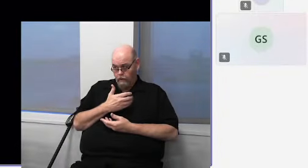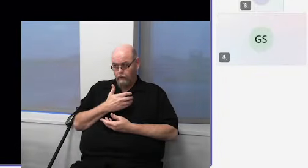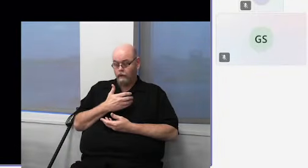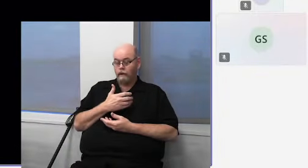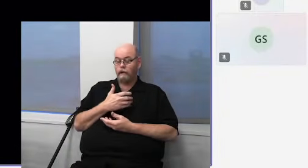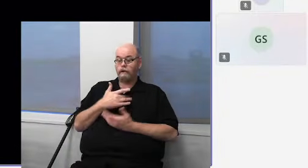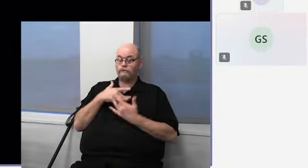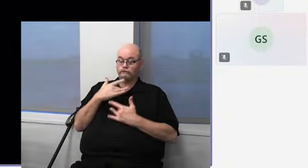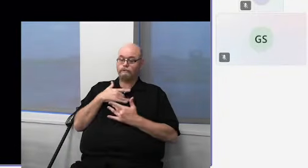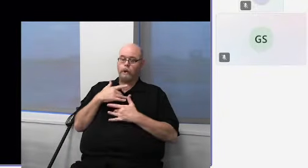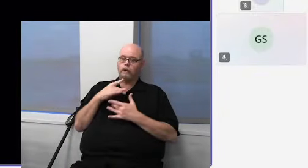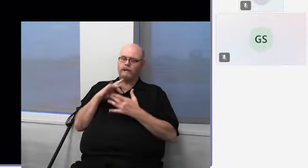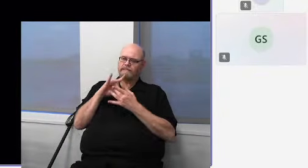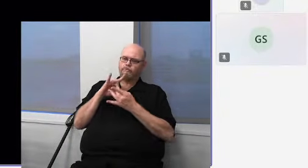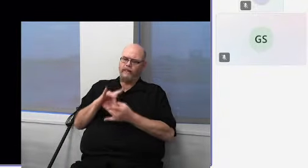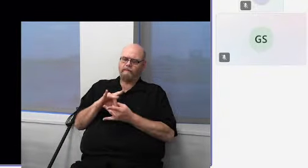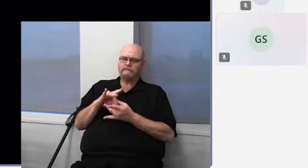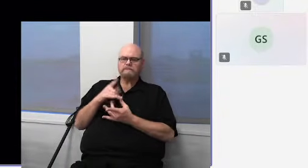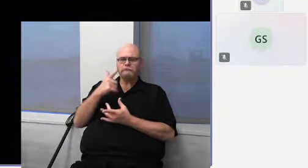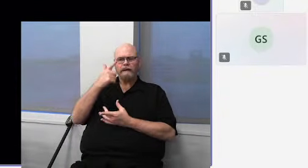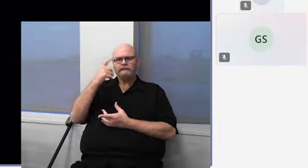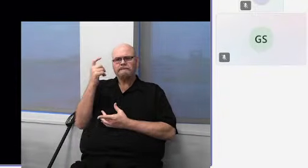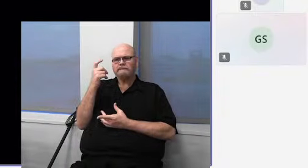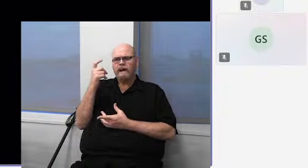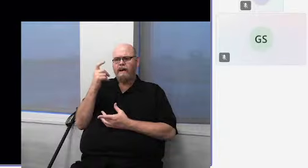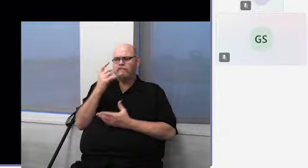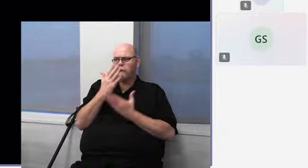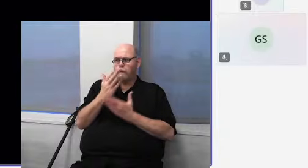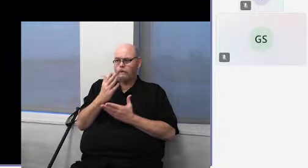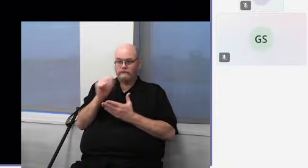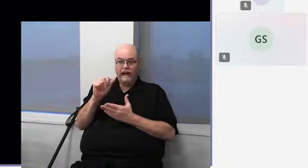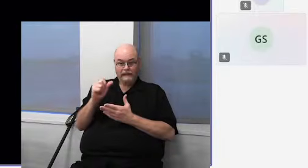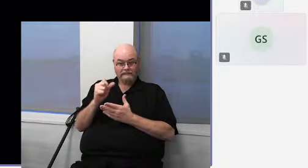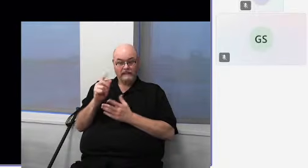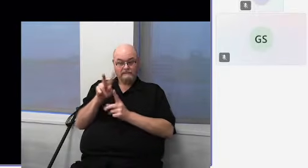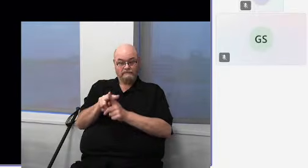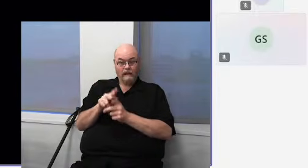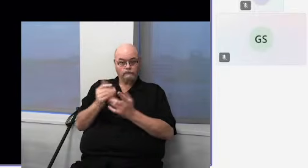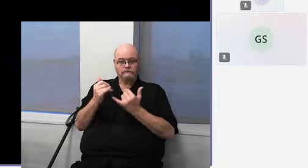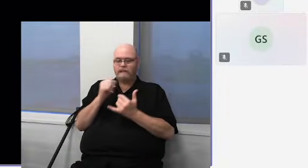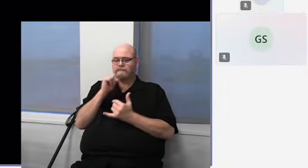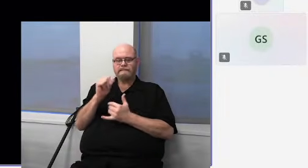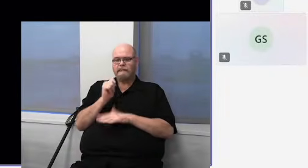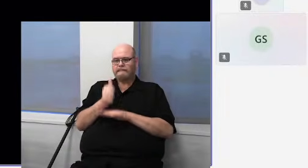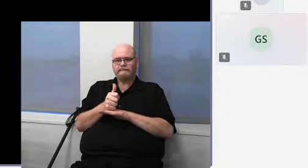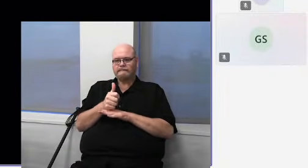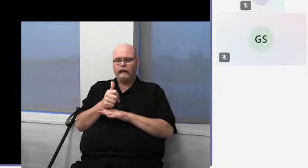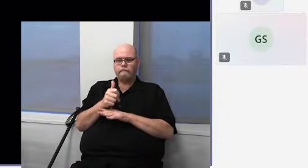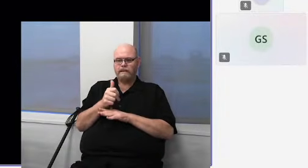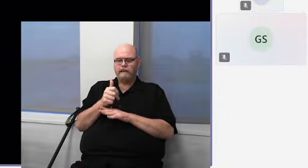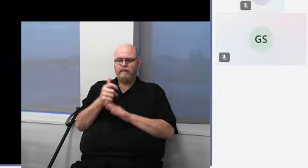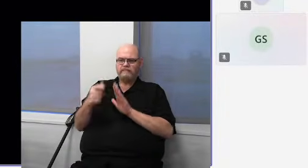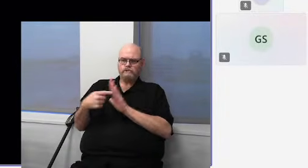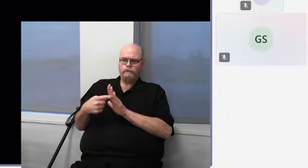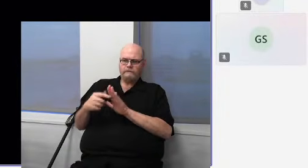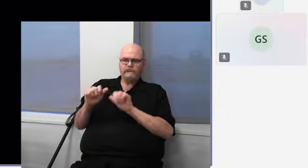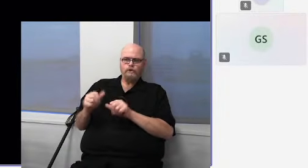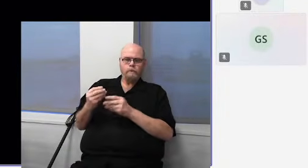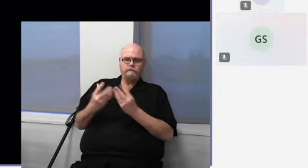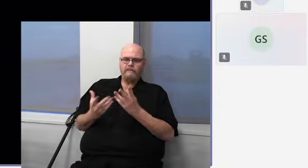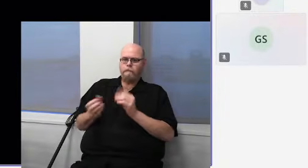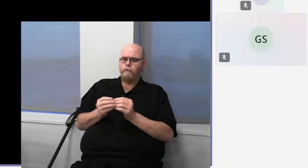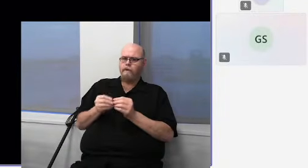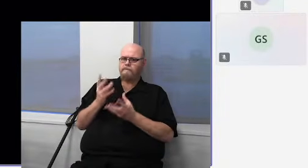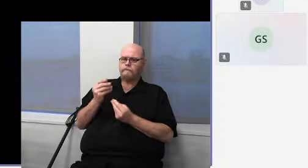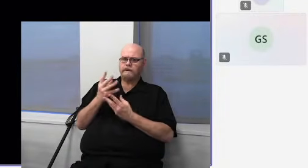main concern is relevance, because the motion as filed today does not establish relevant material that this